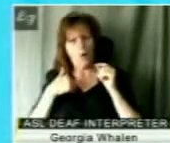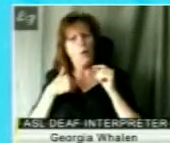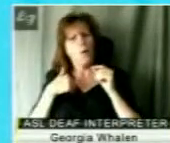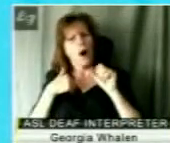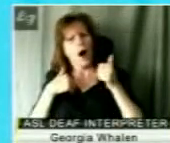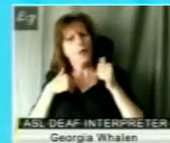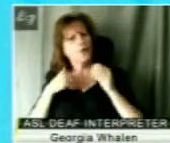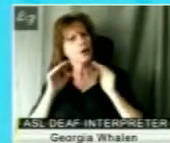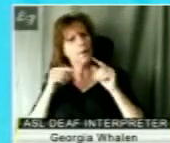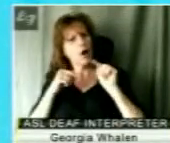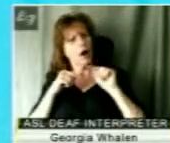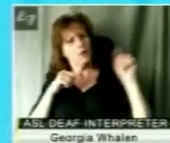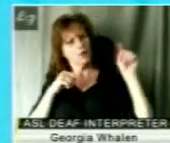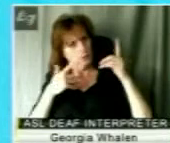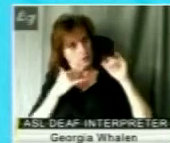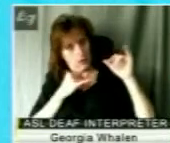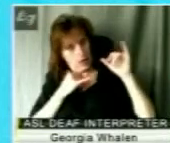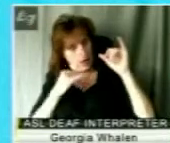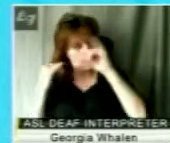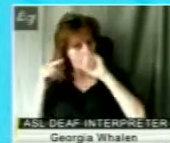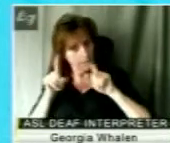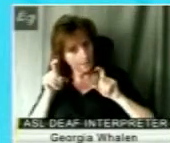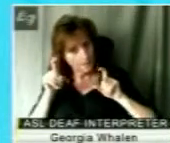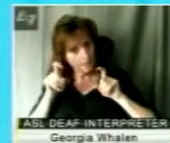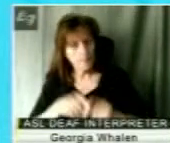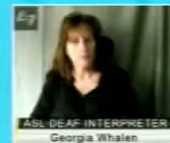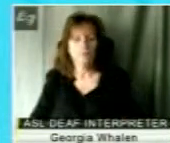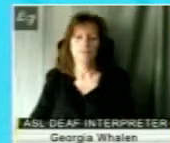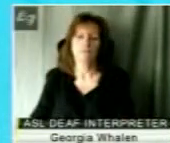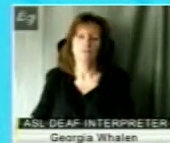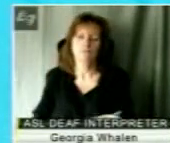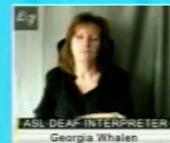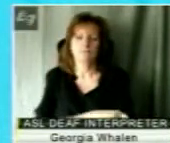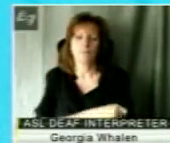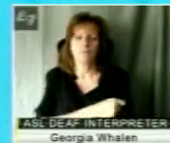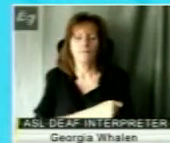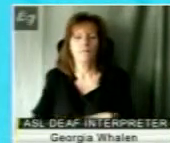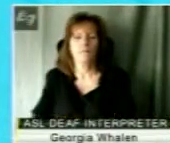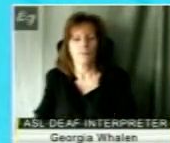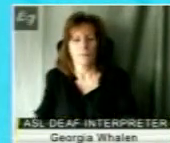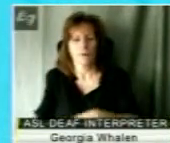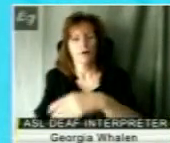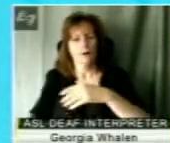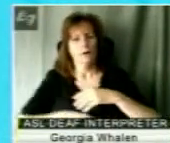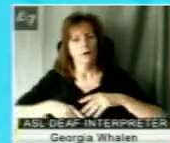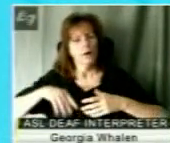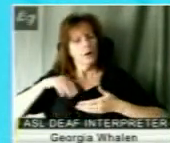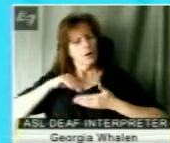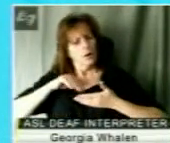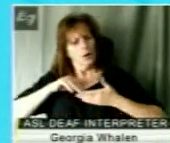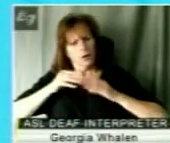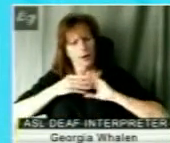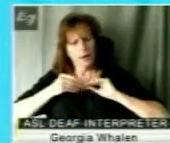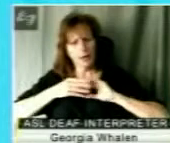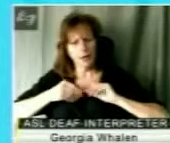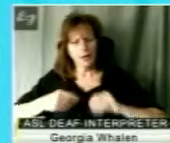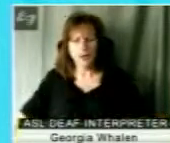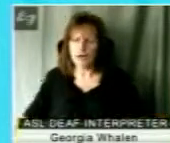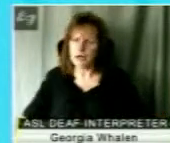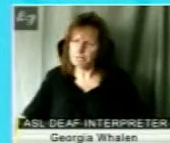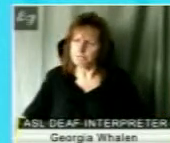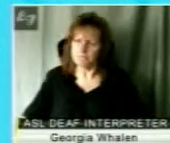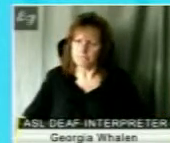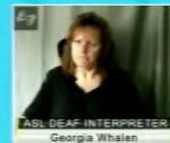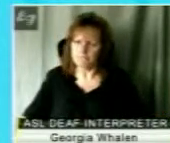other areas? So we don't at this stage, I got it off properly. We don't at this stage have